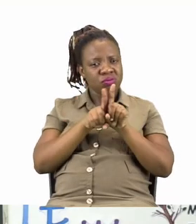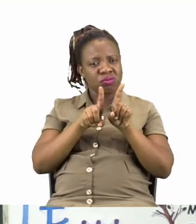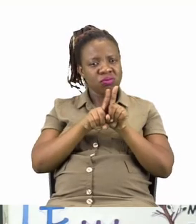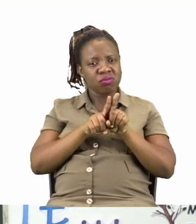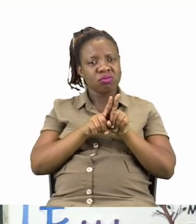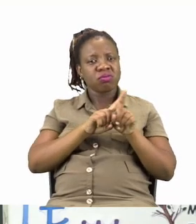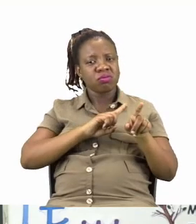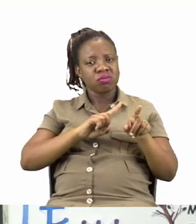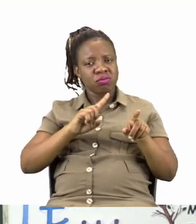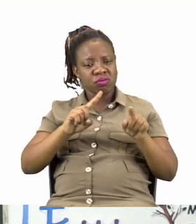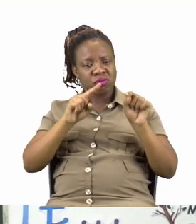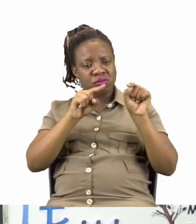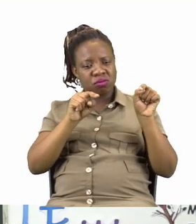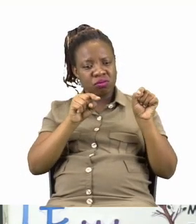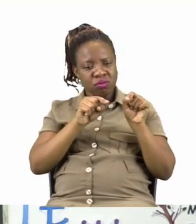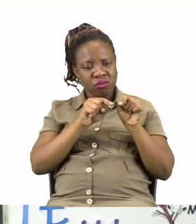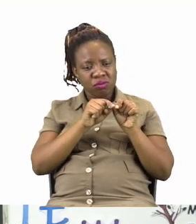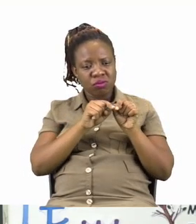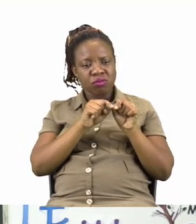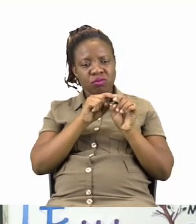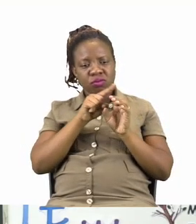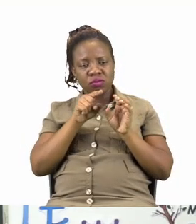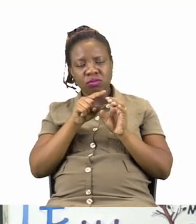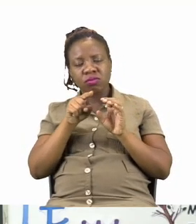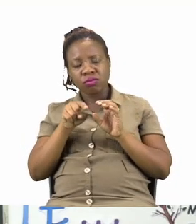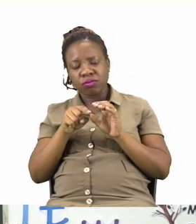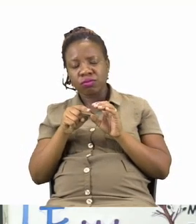answer. All right. Have fun,